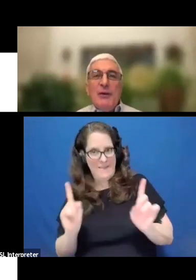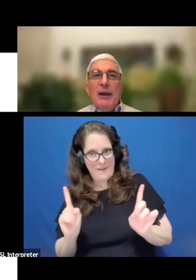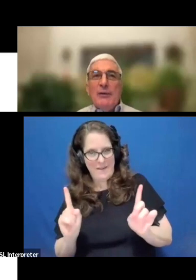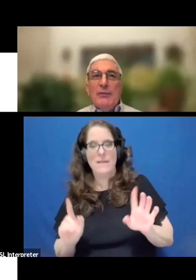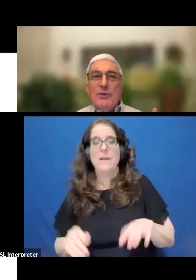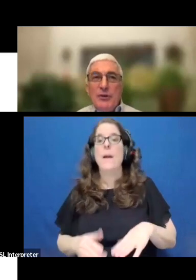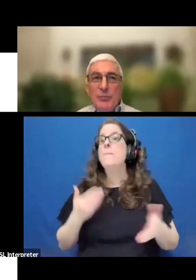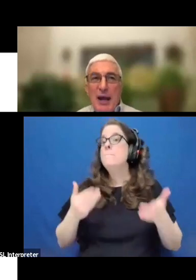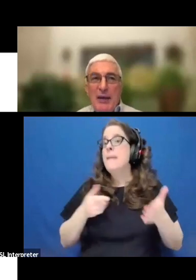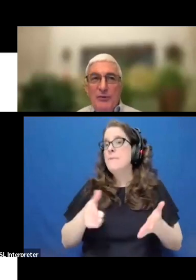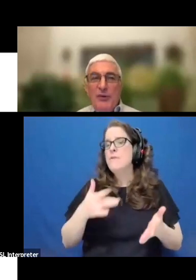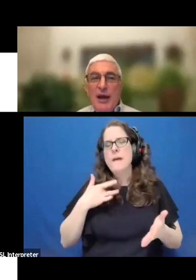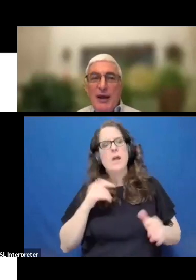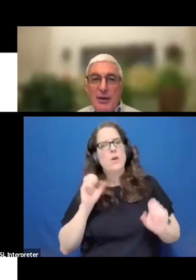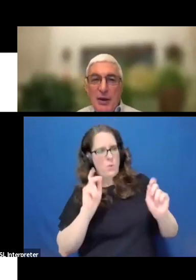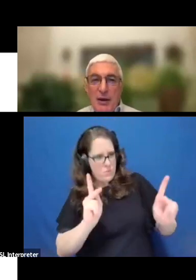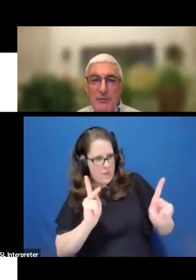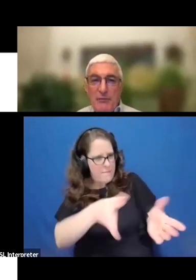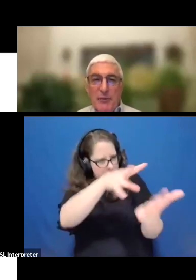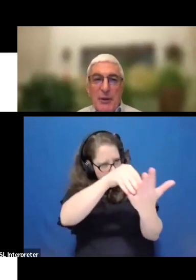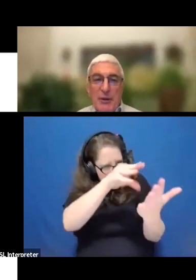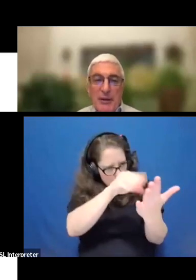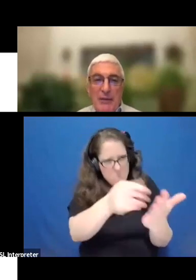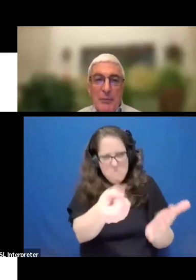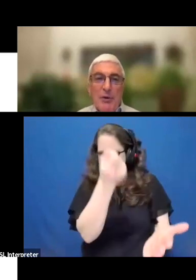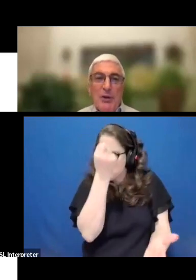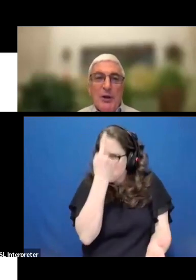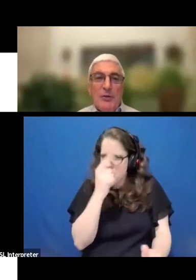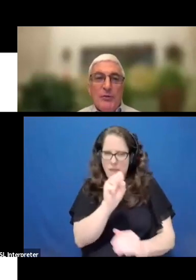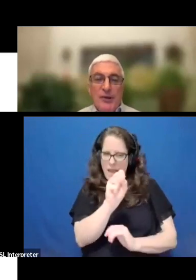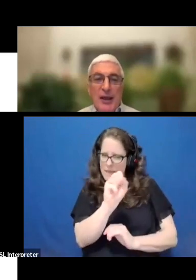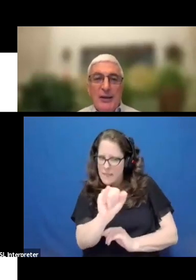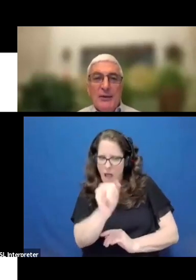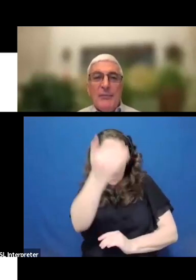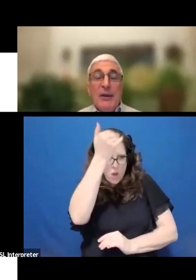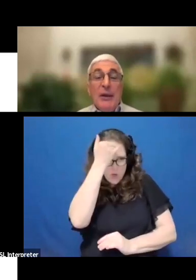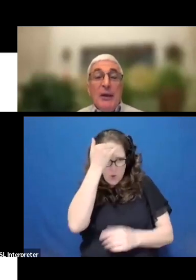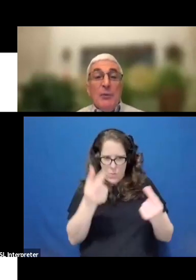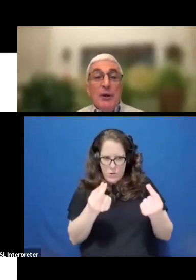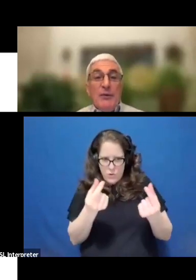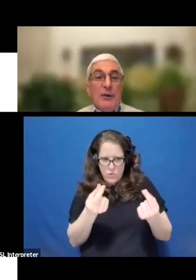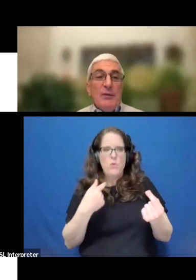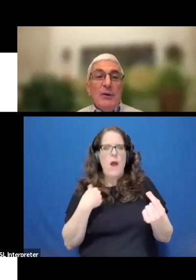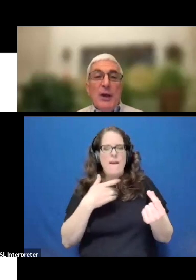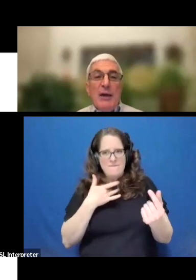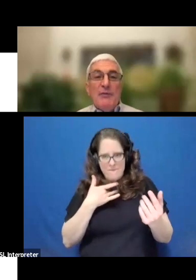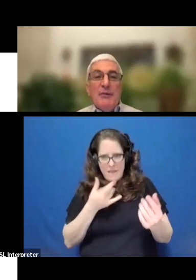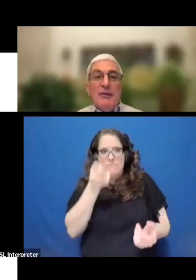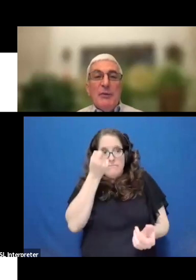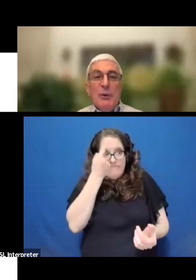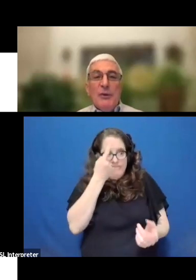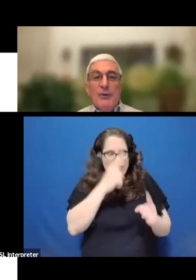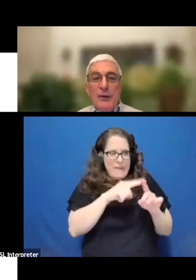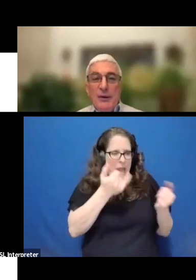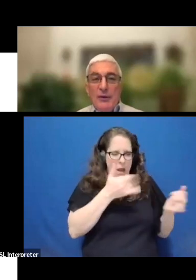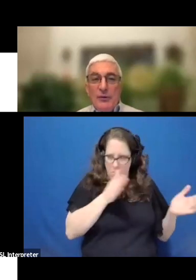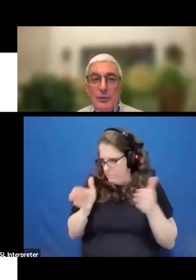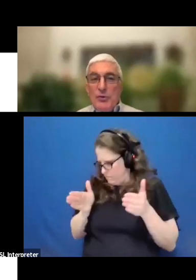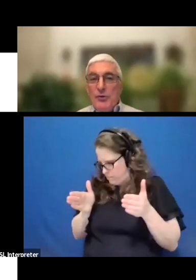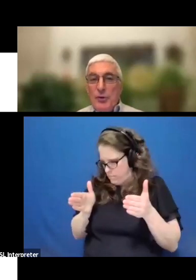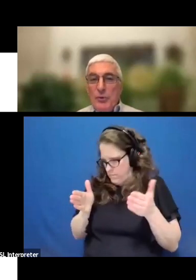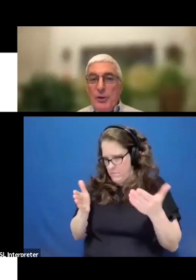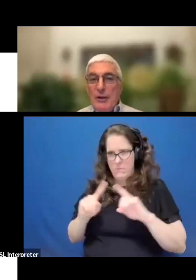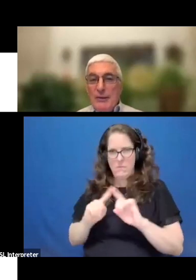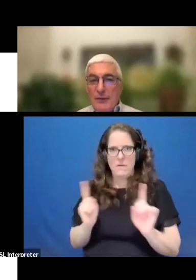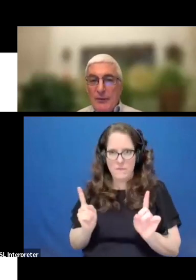have felt like you've just mastered that enough. You have a pretty good understanding when suddenly you have to deal with